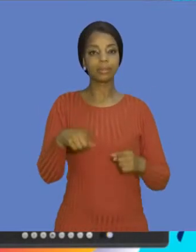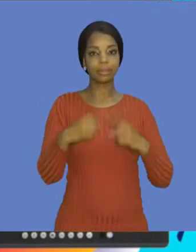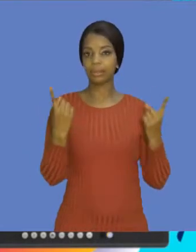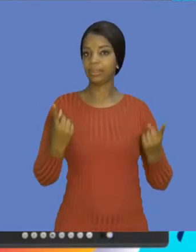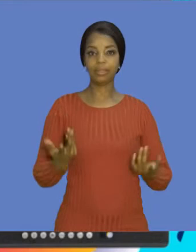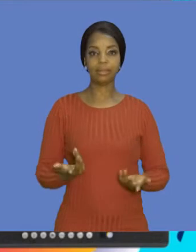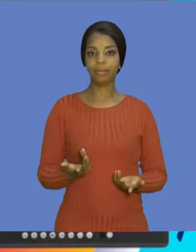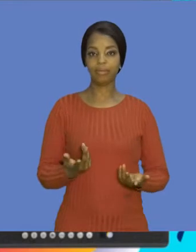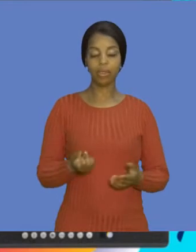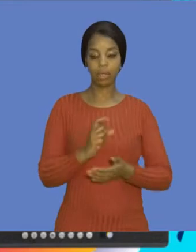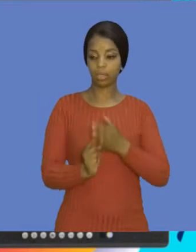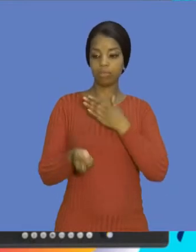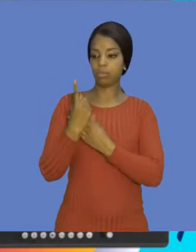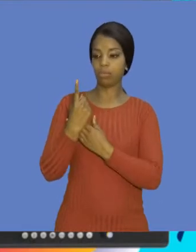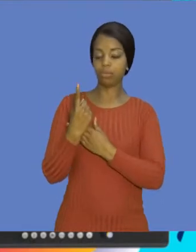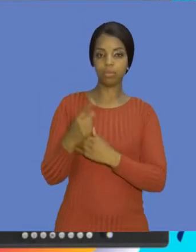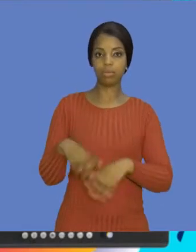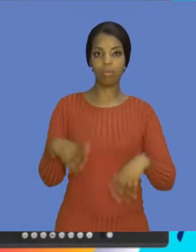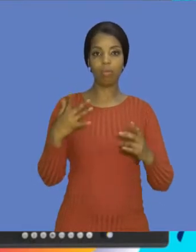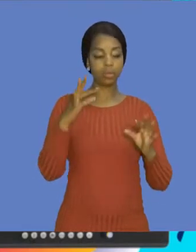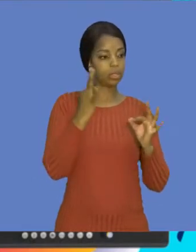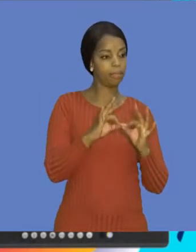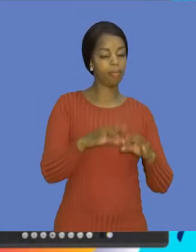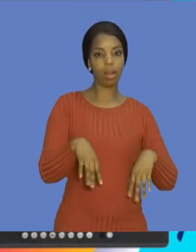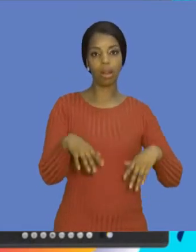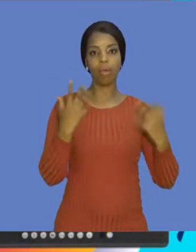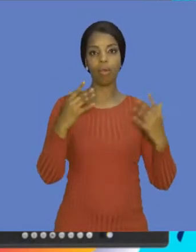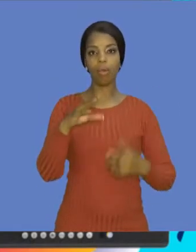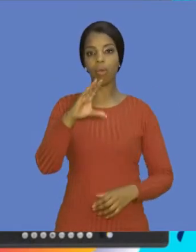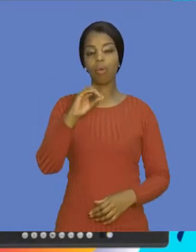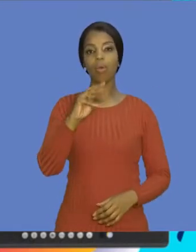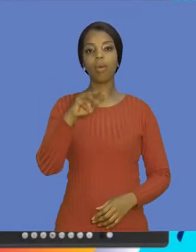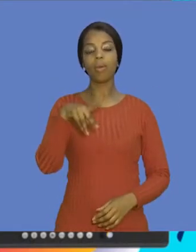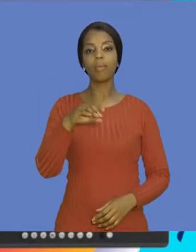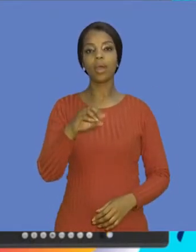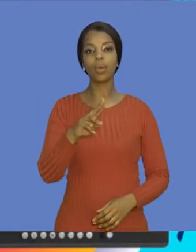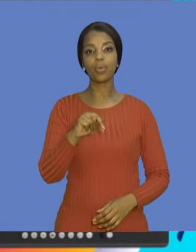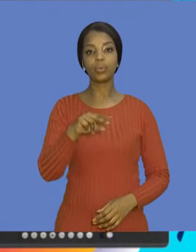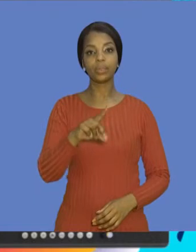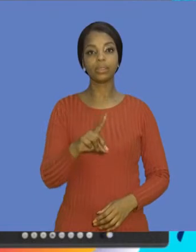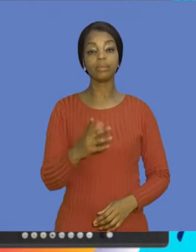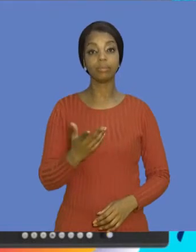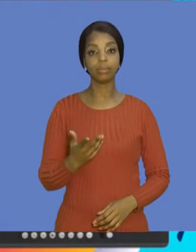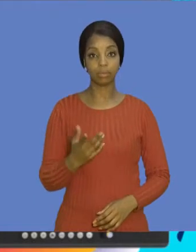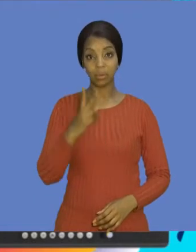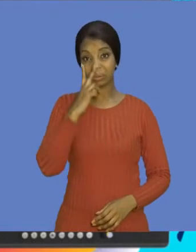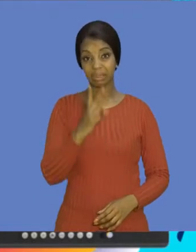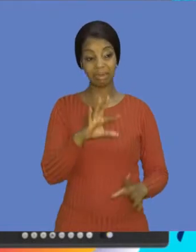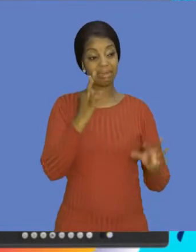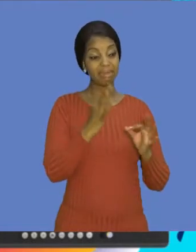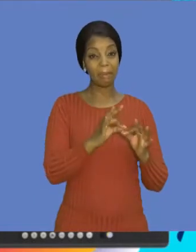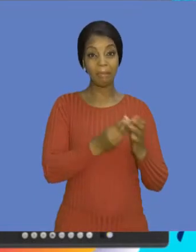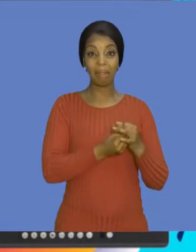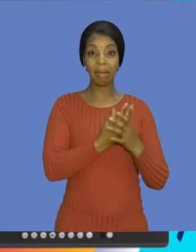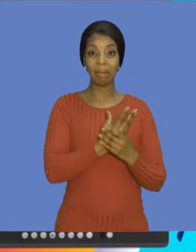growth, compound growth, or random growth, which we'll get to just now. So you can see that simple growth does not really give you